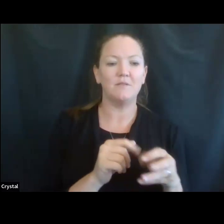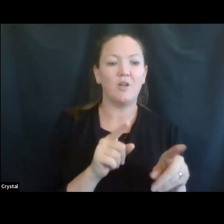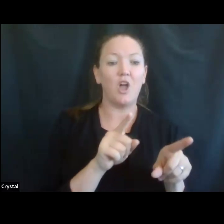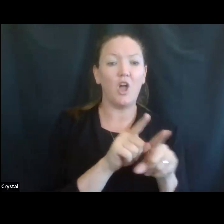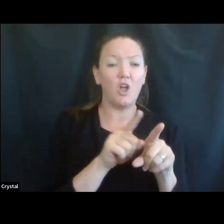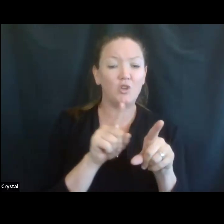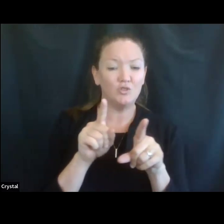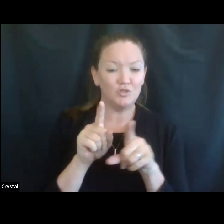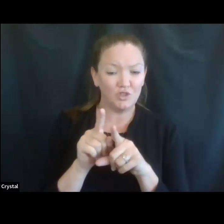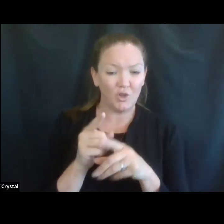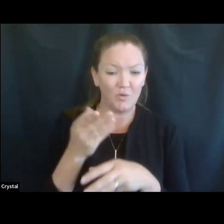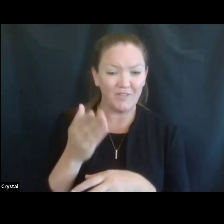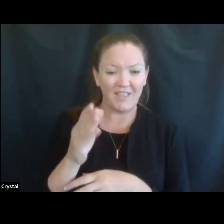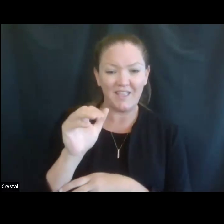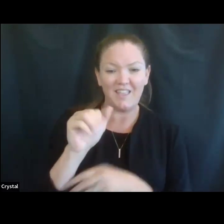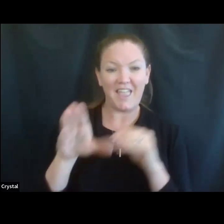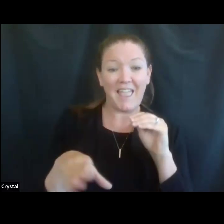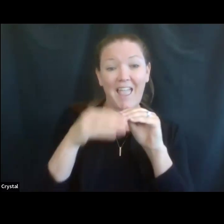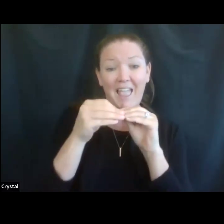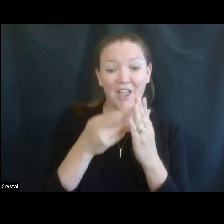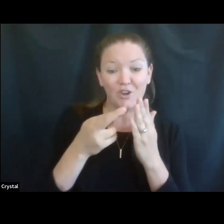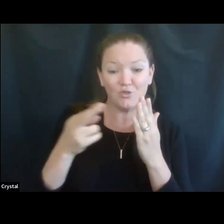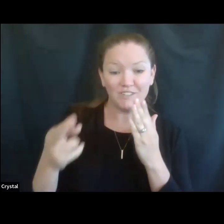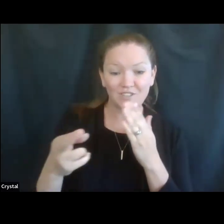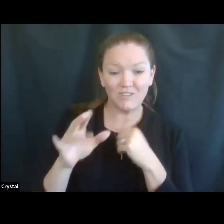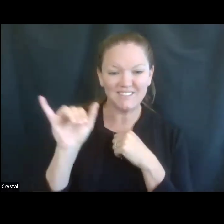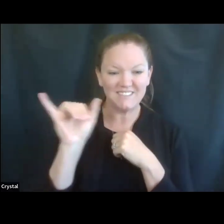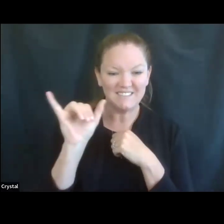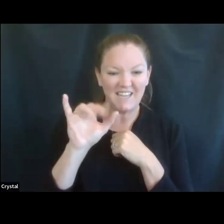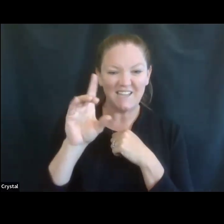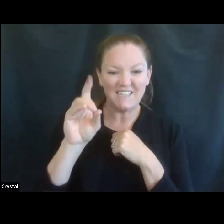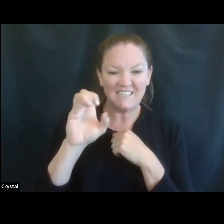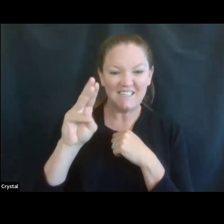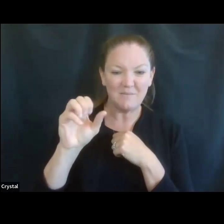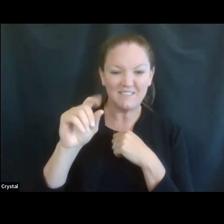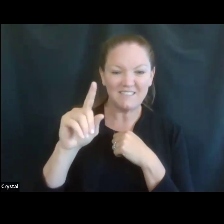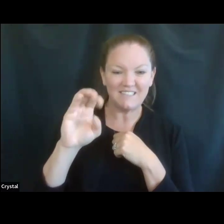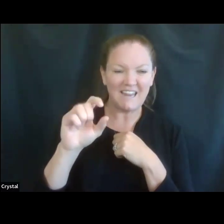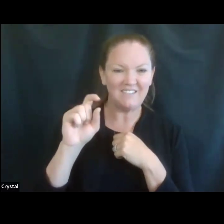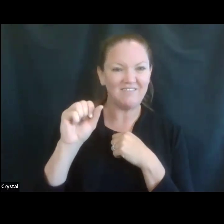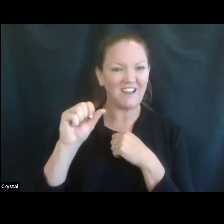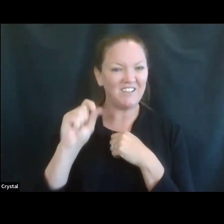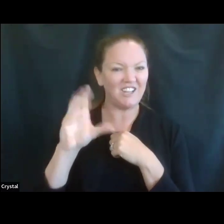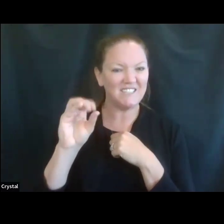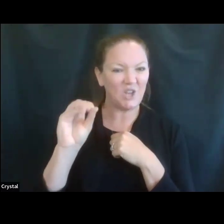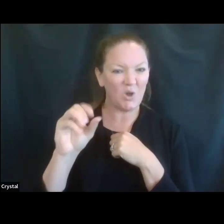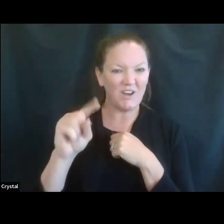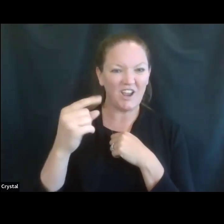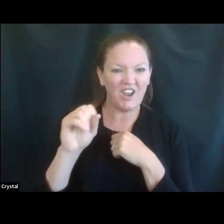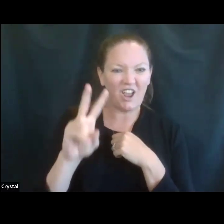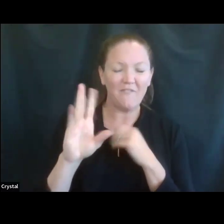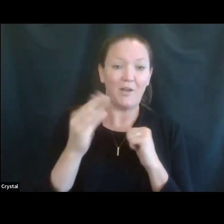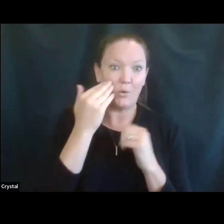It's the same, deem@state.ca.gov. So if, I know I spoke that very quickly, but we'll make sure to add it in the